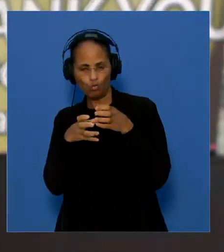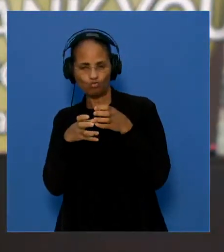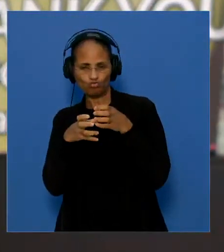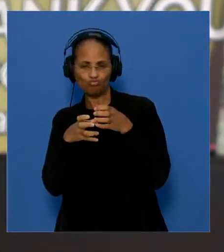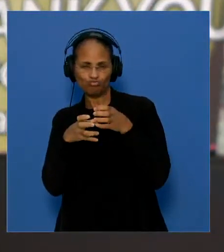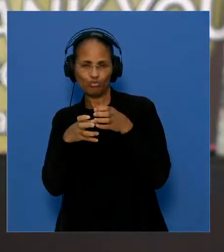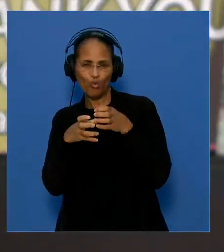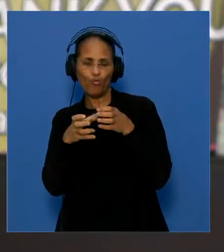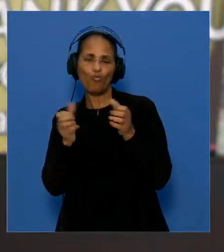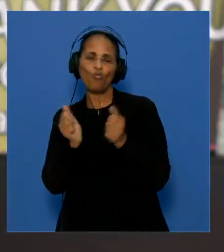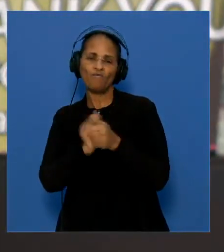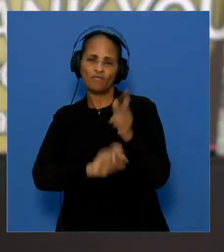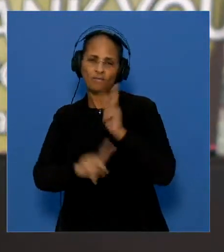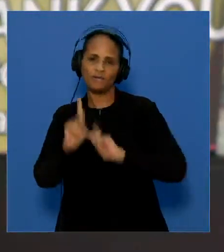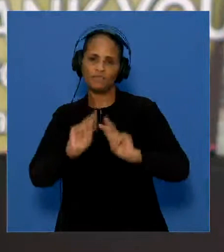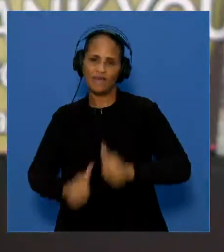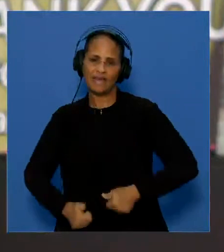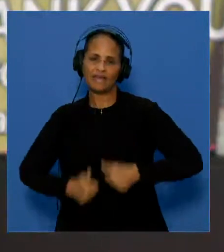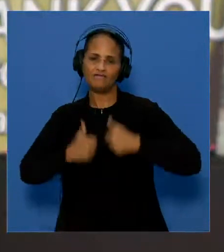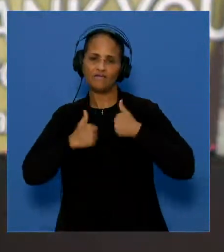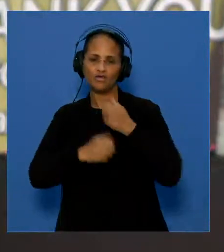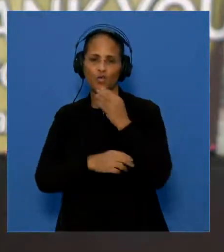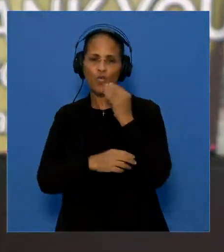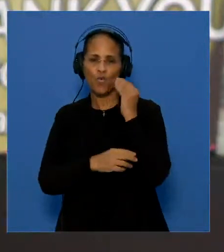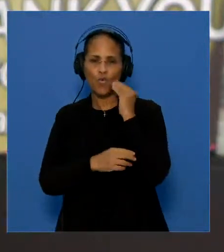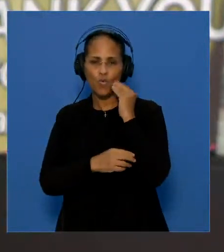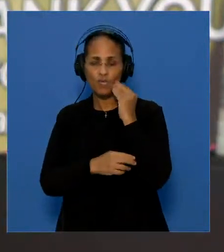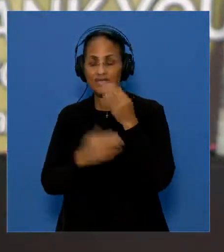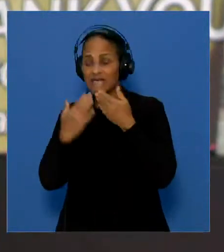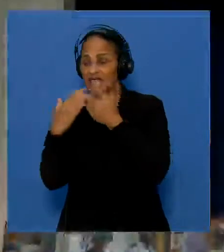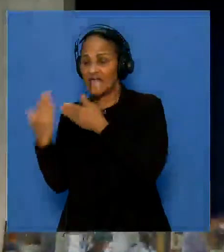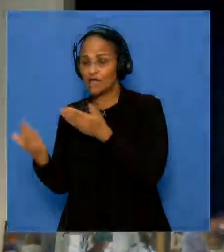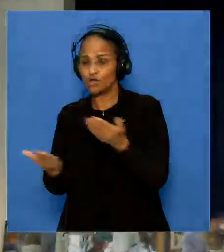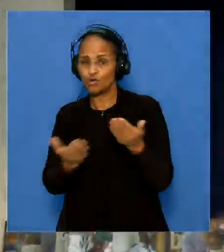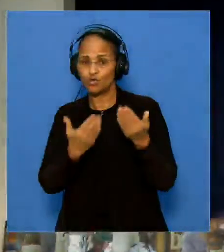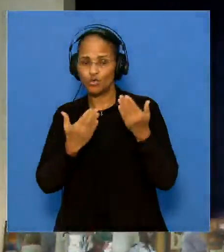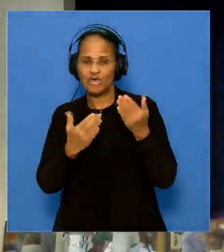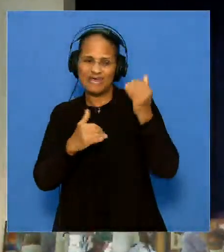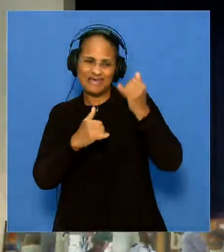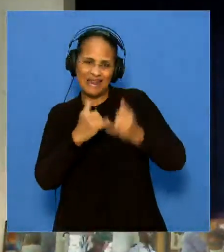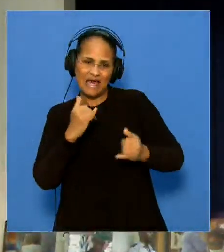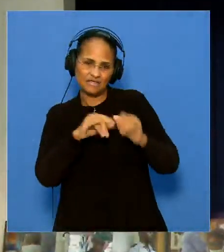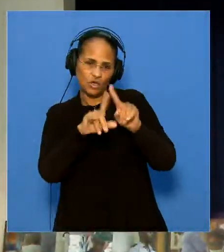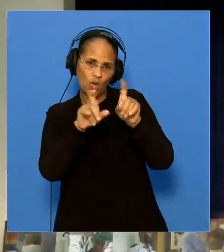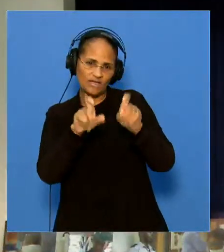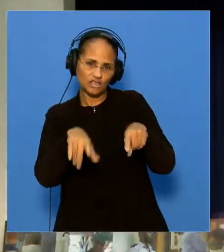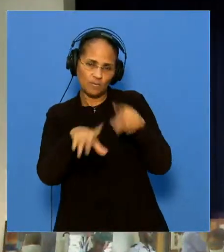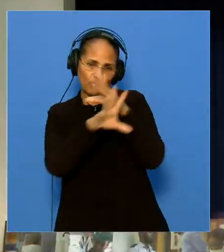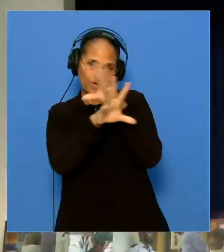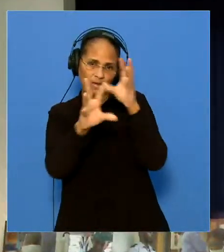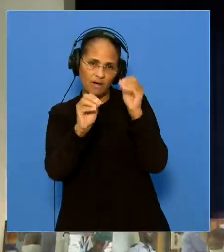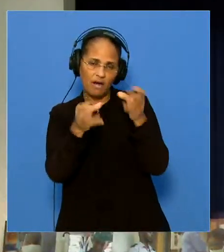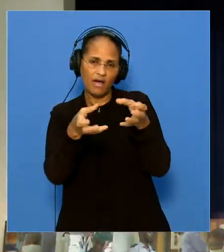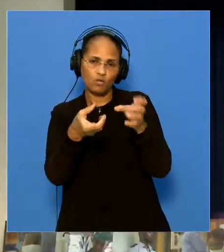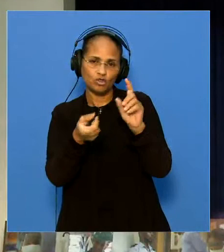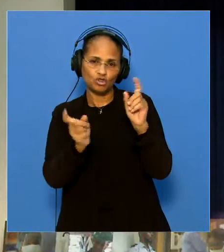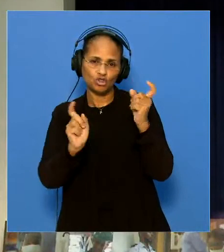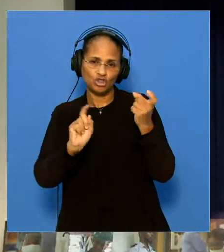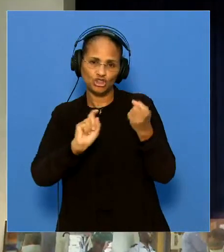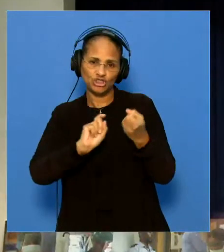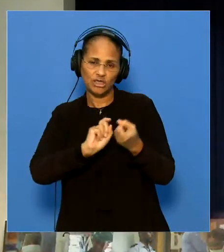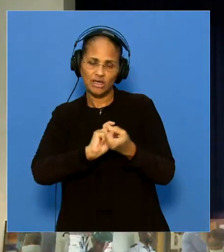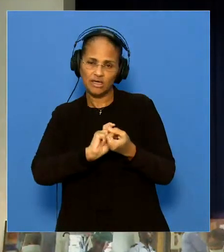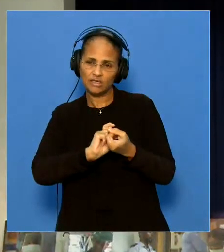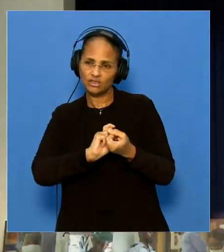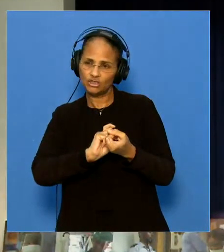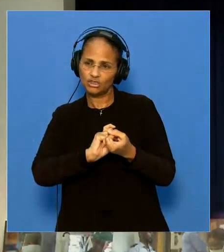live in your household. Thank you. I'm sure they're listening. My last question, Premier, and I want you change on the Brexit